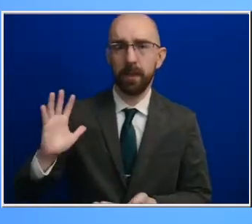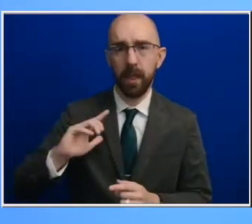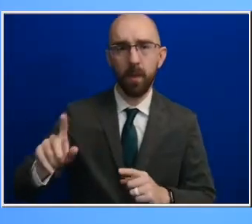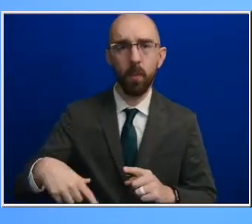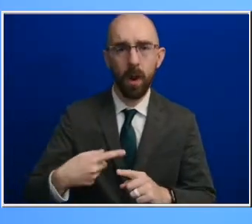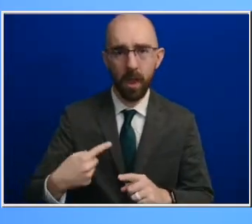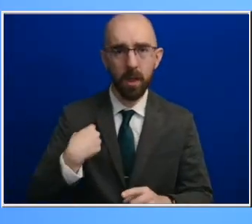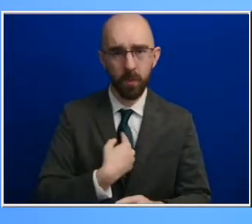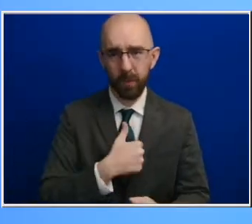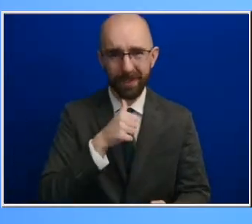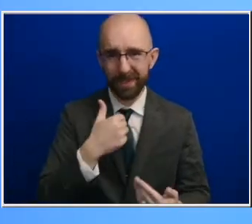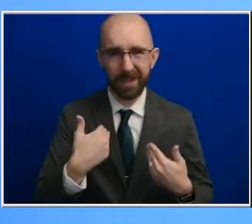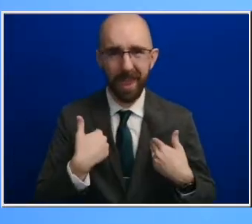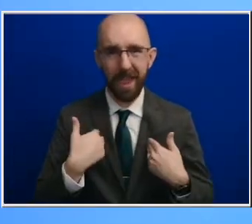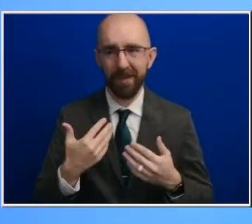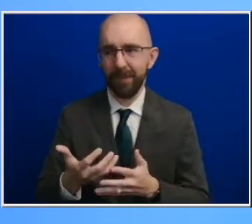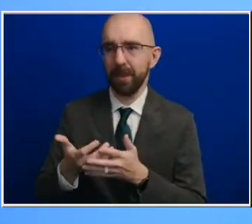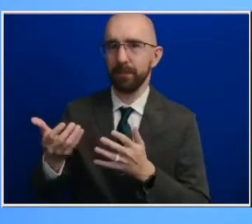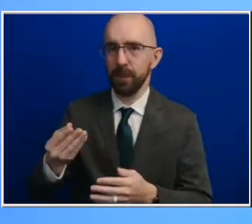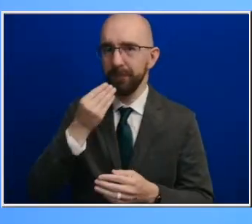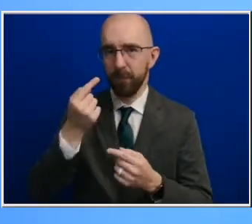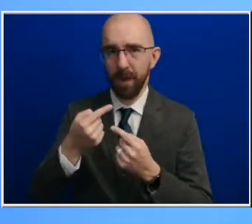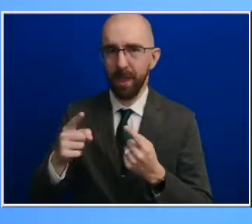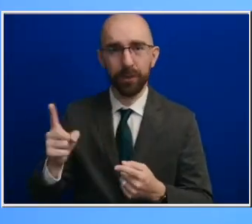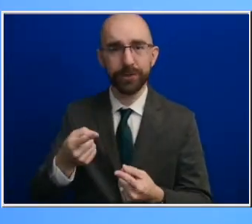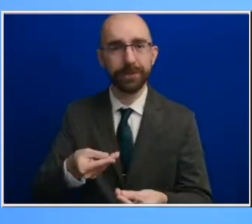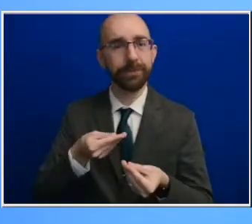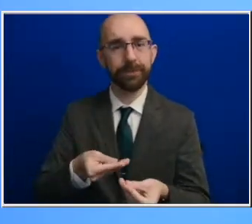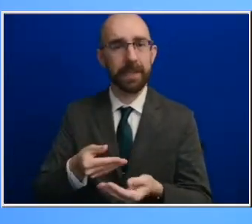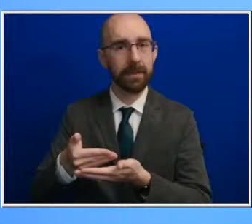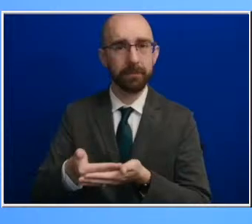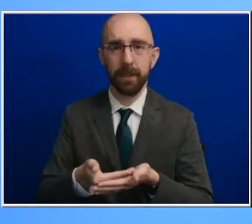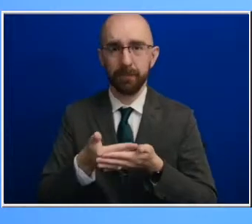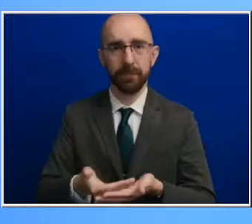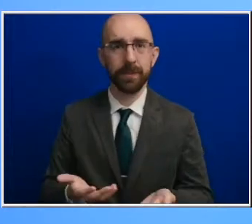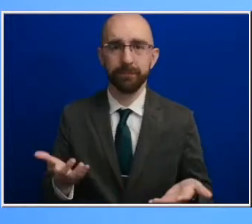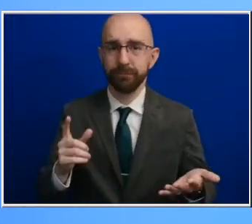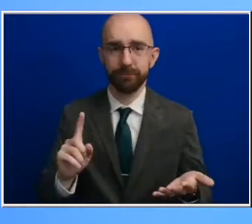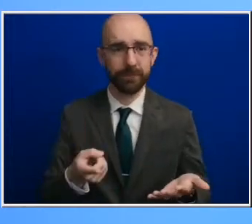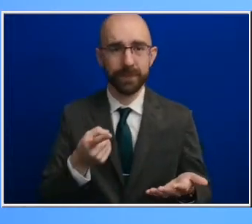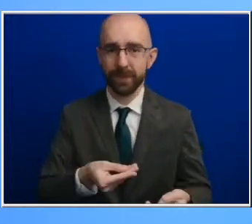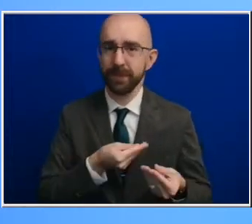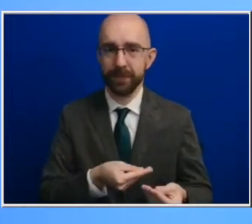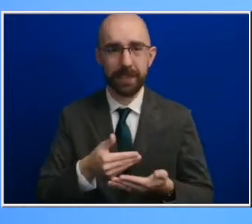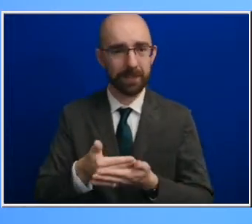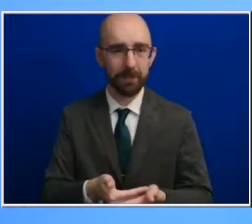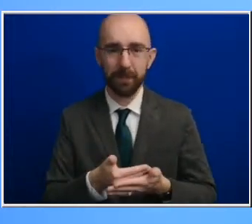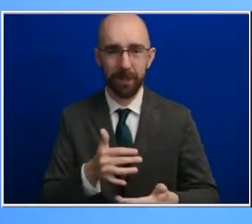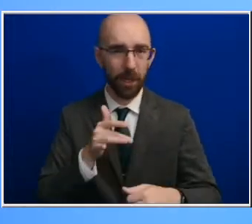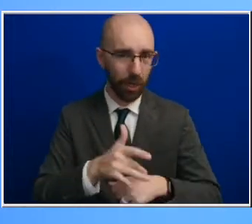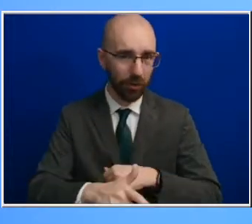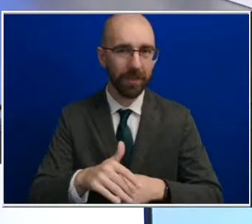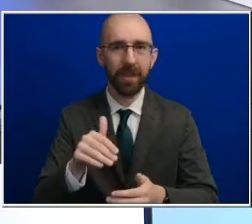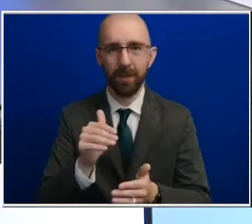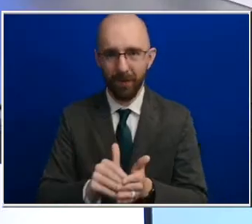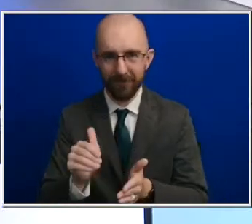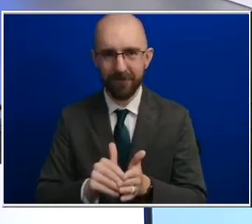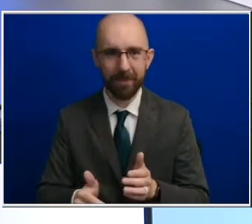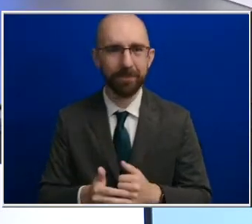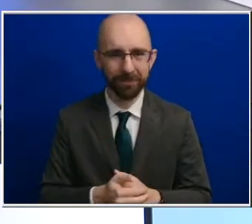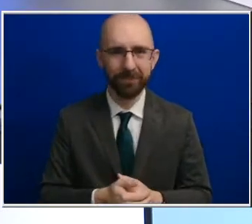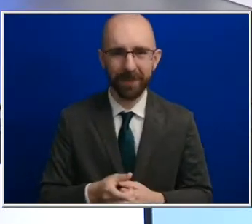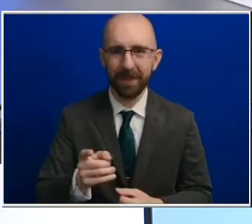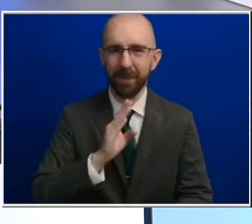have as much food allergies, you just fed the baby, you know, just feed the baby early and often. I gave my daughter those little